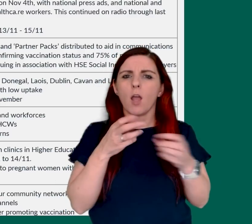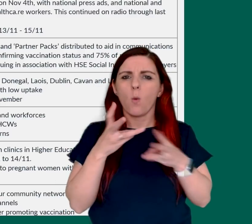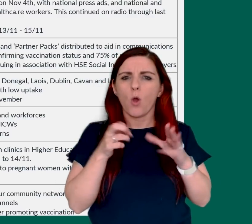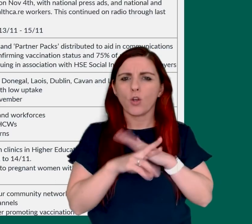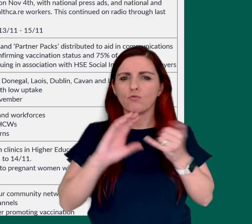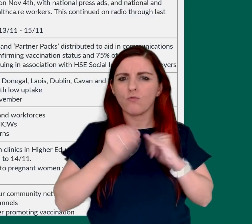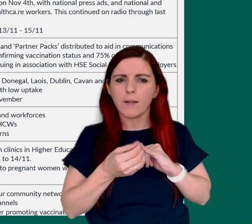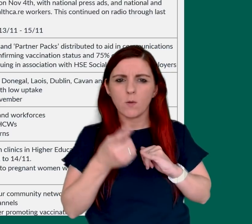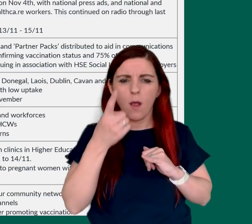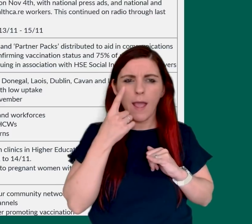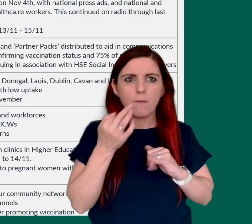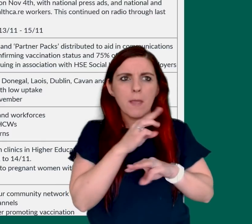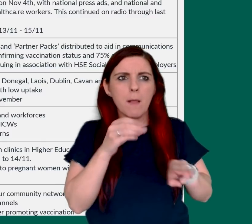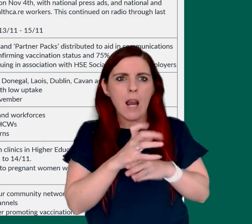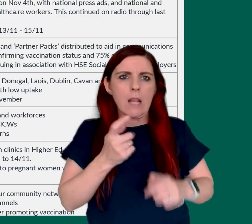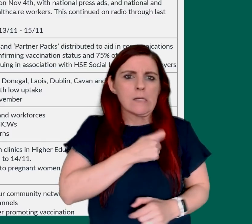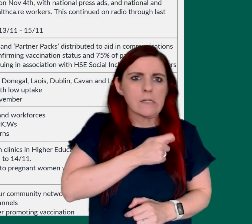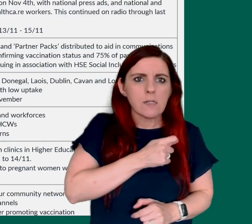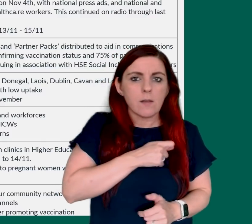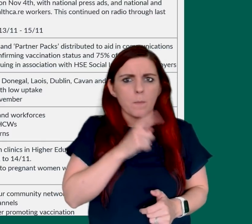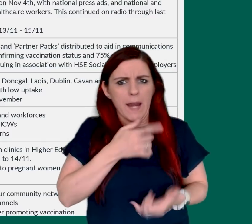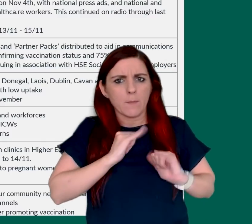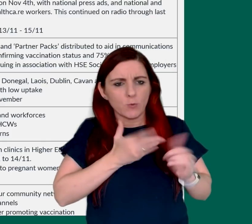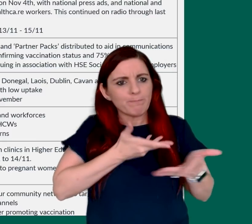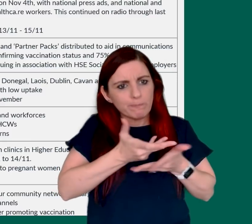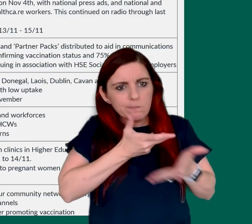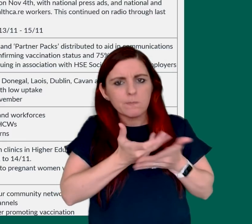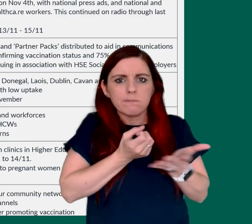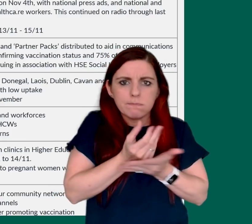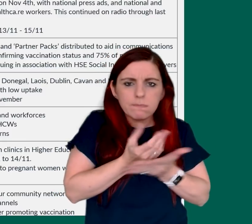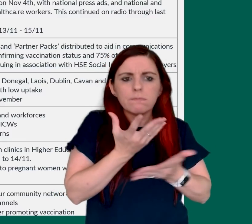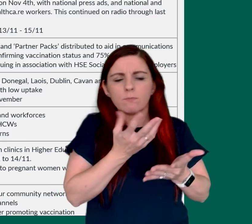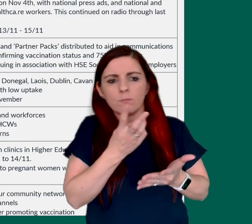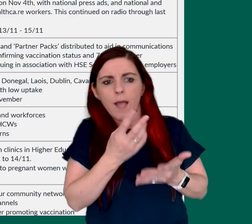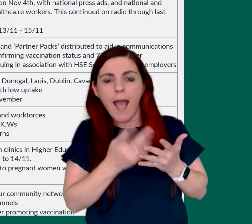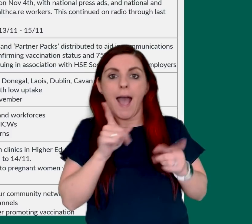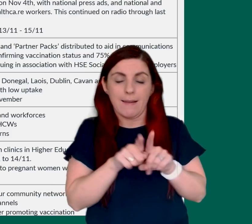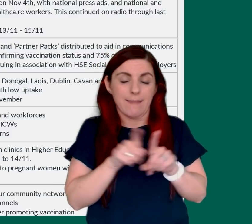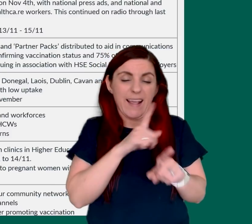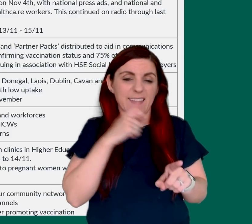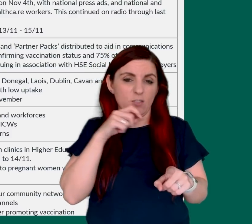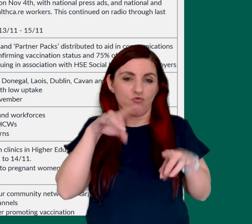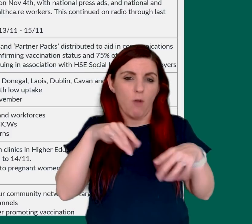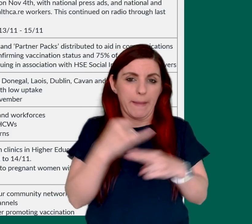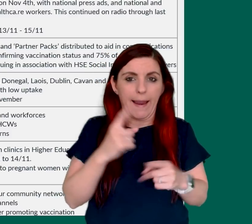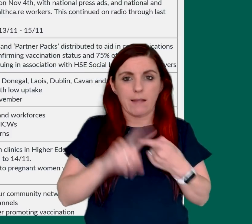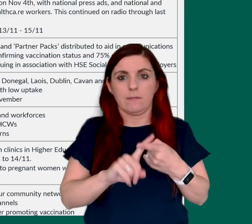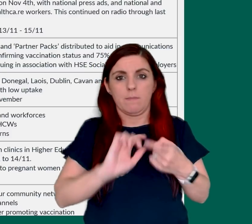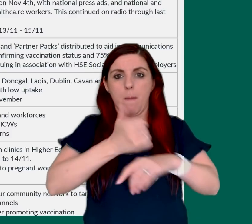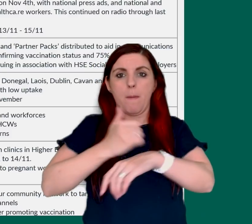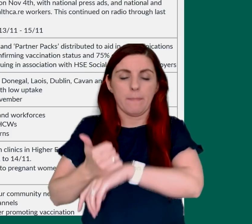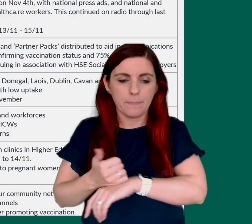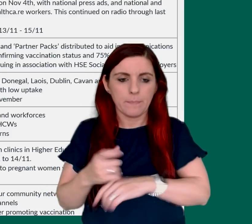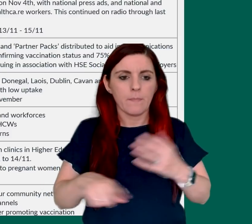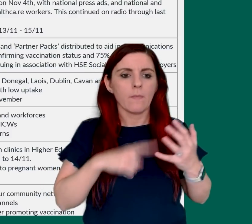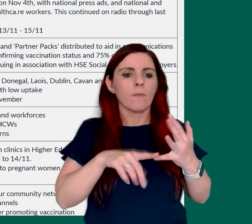address any vaccine hesitancy across all sectors. And again, in terms of our walk-in and pop-ups, there's some figures there in relation to the success of that. Lastly, around